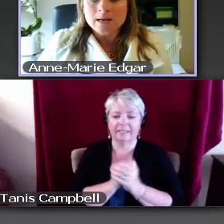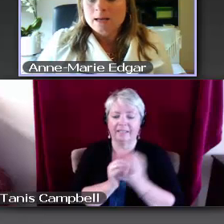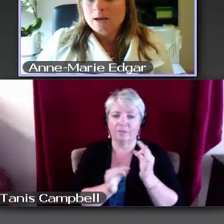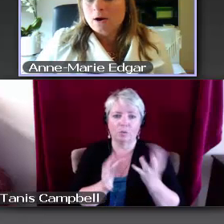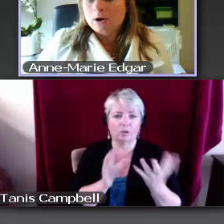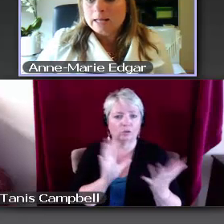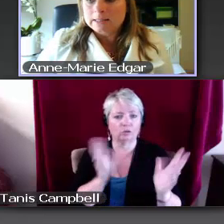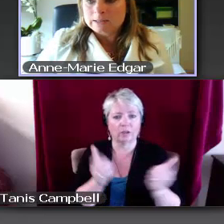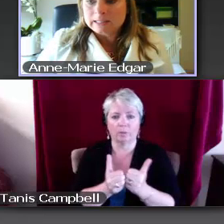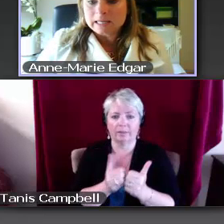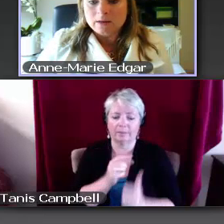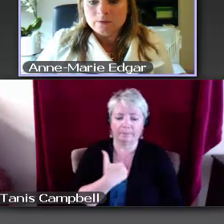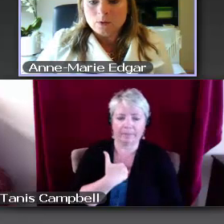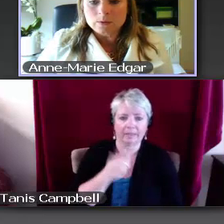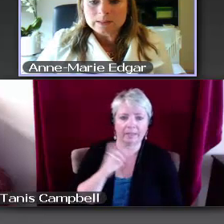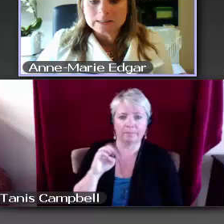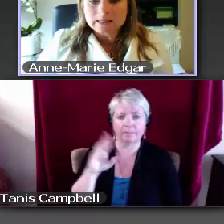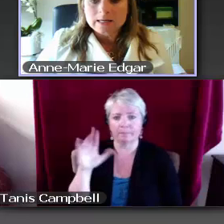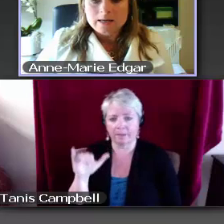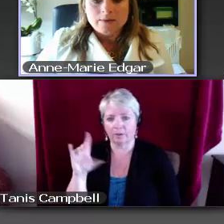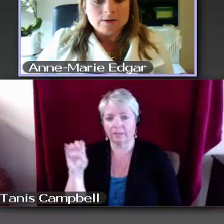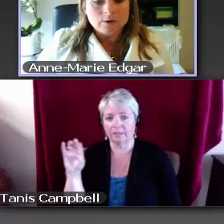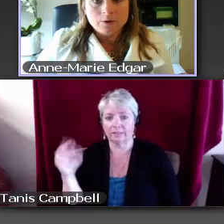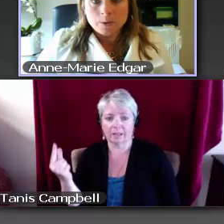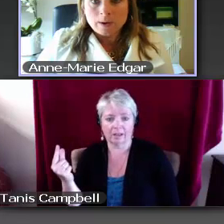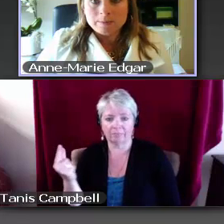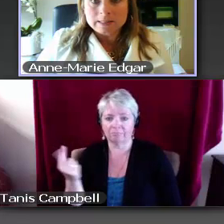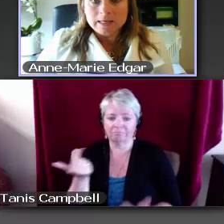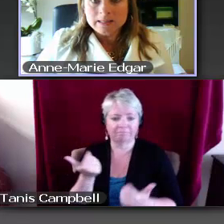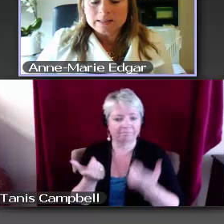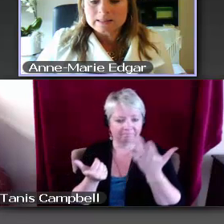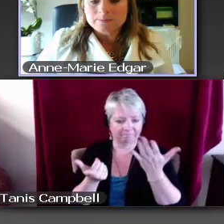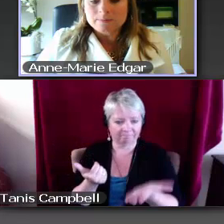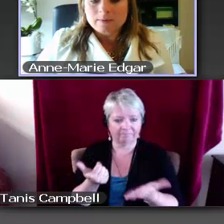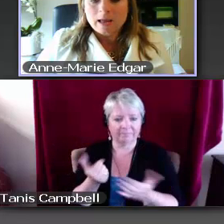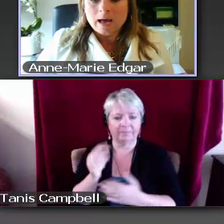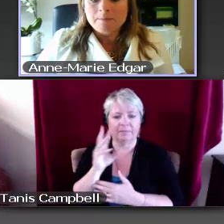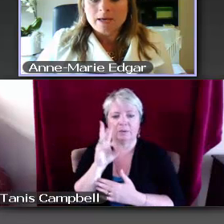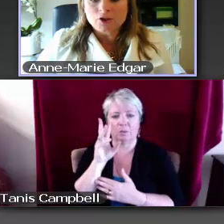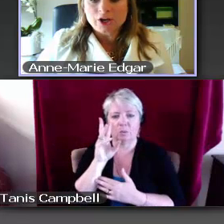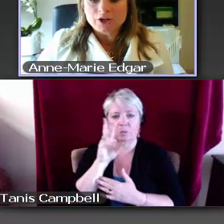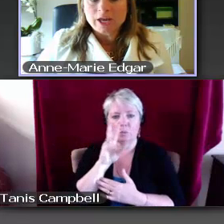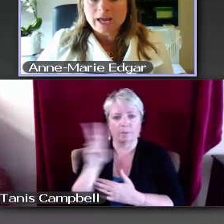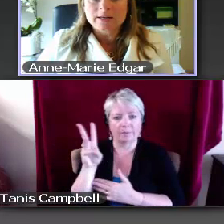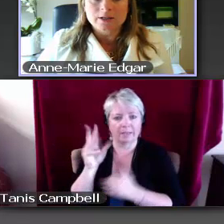I are answering the telephones. There's our 3 websites,